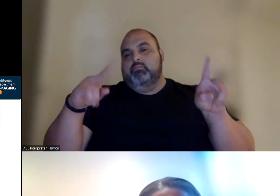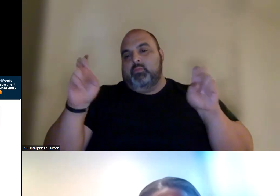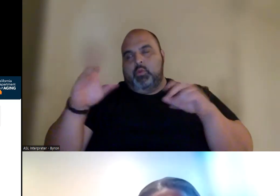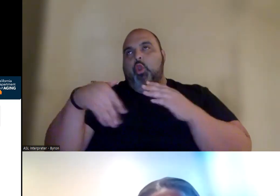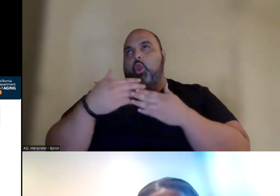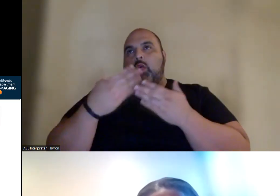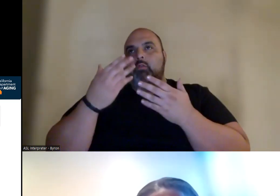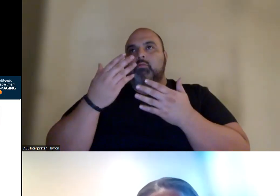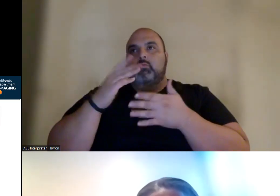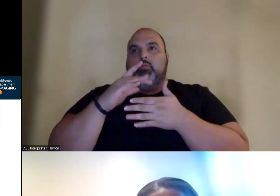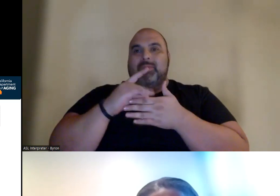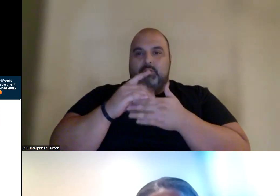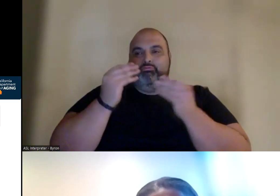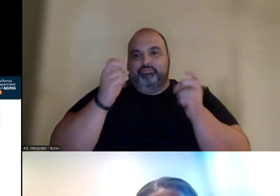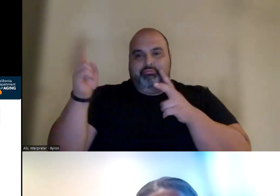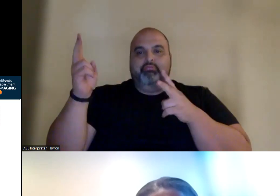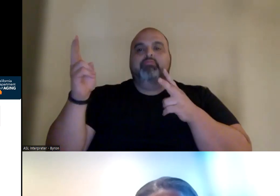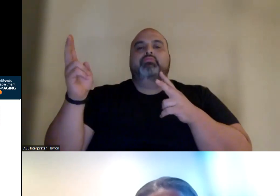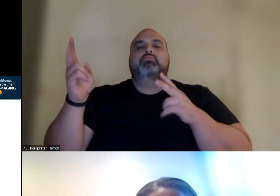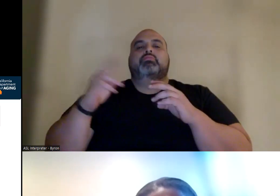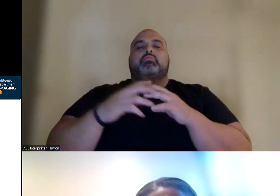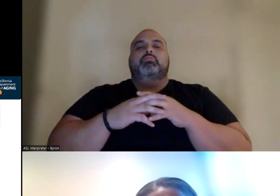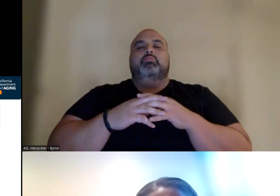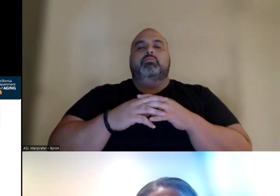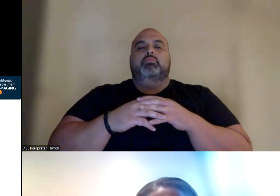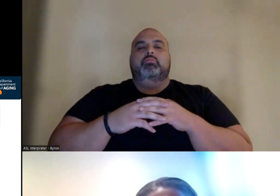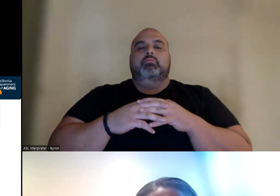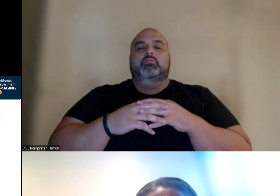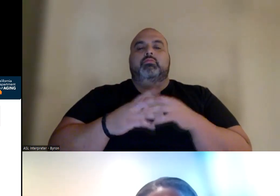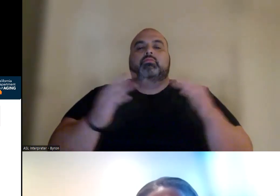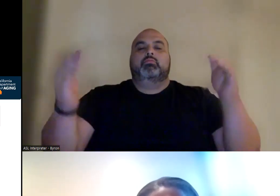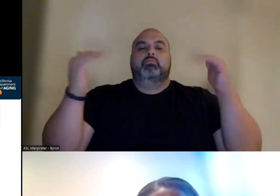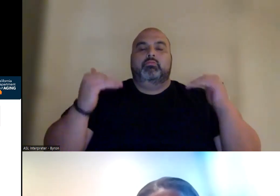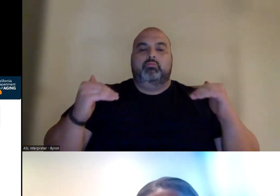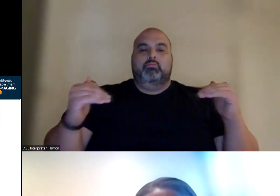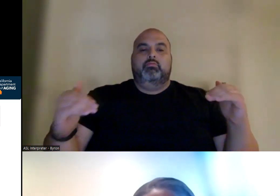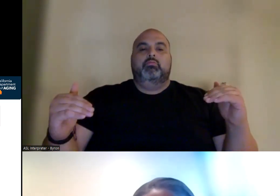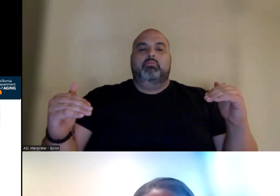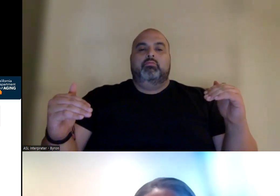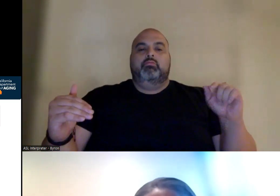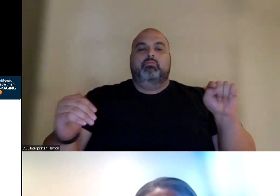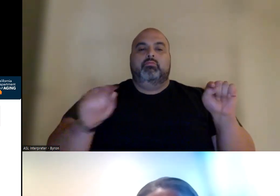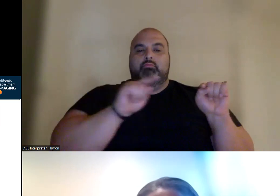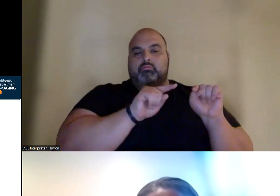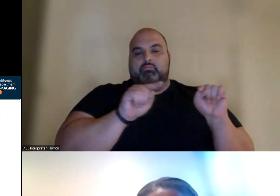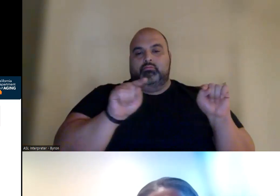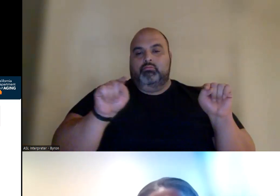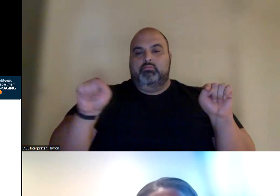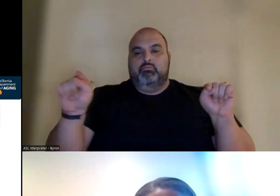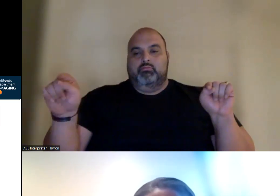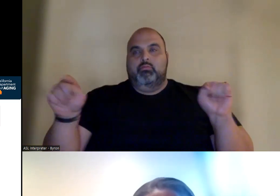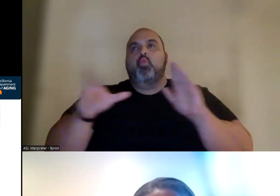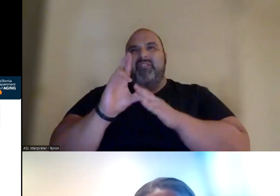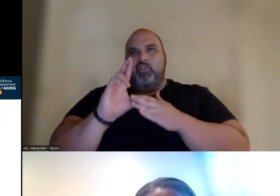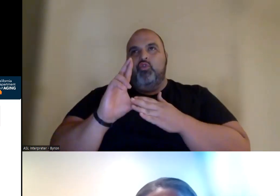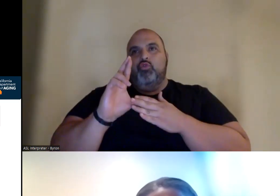materials, uh, to the, uh, website. Um, work group members are encouraged to review materials